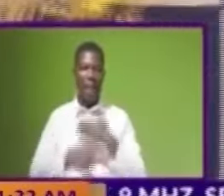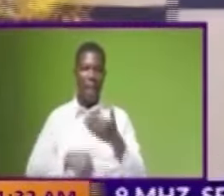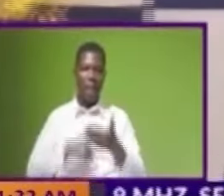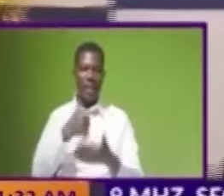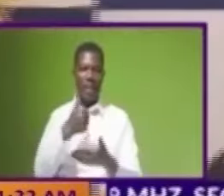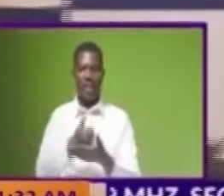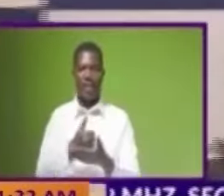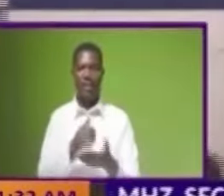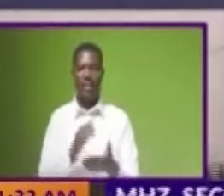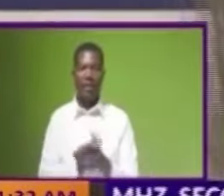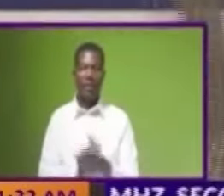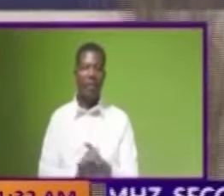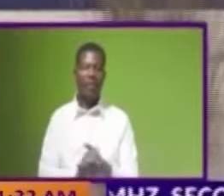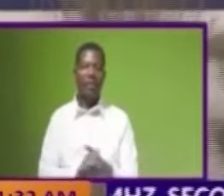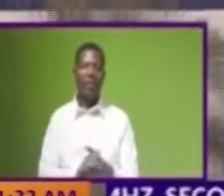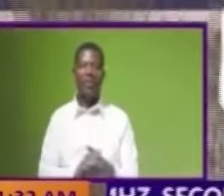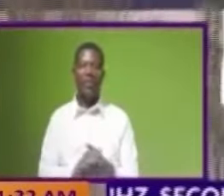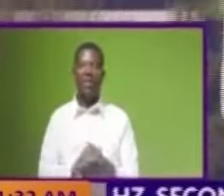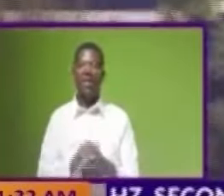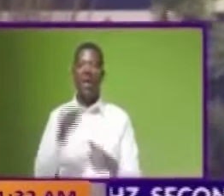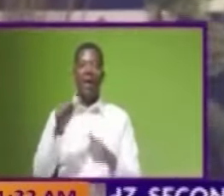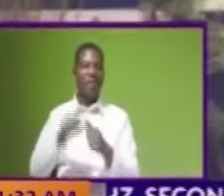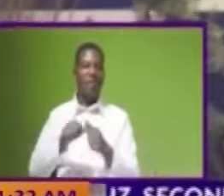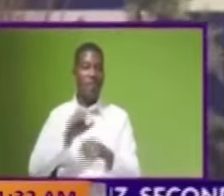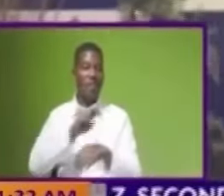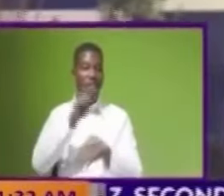Oh, my, no swa.